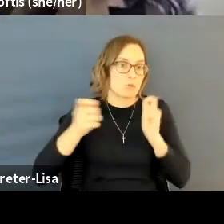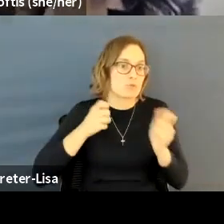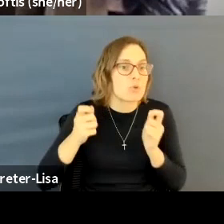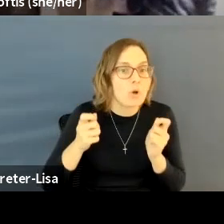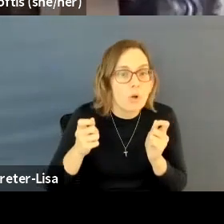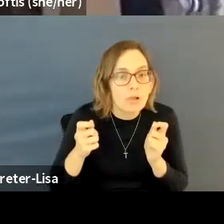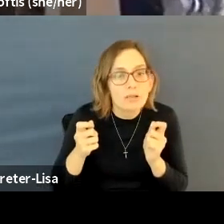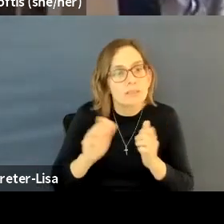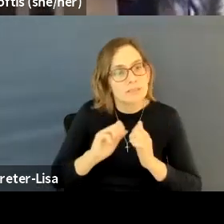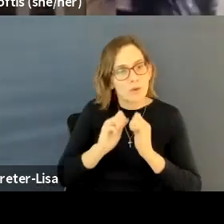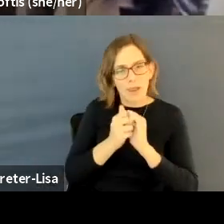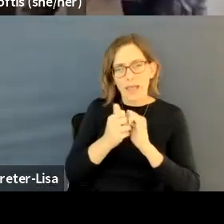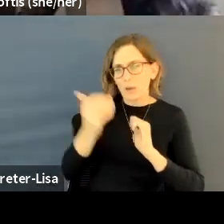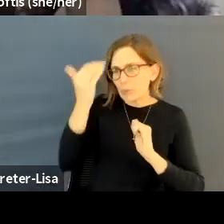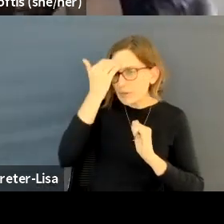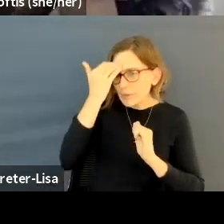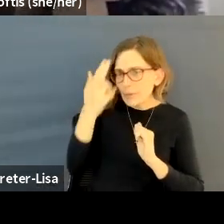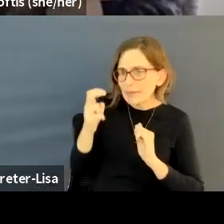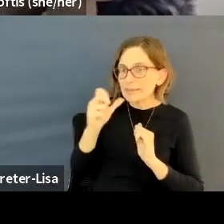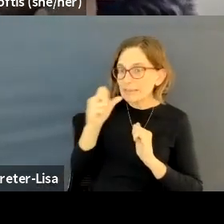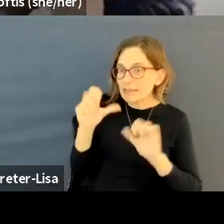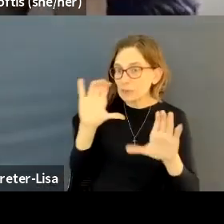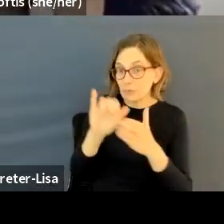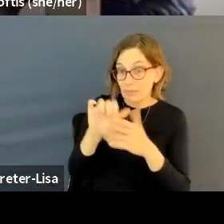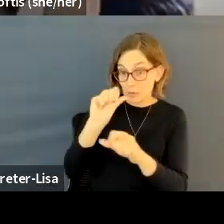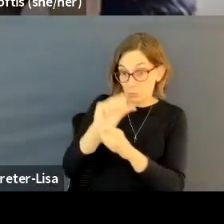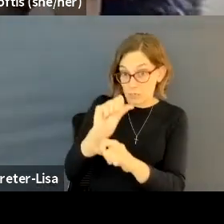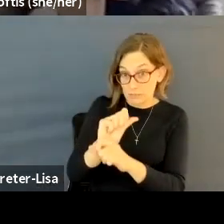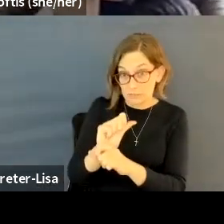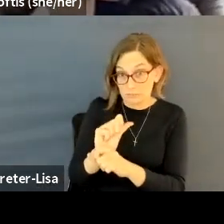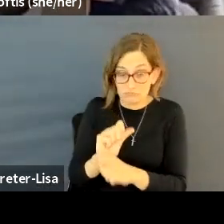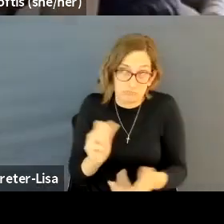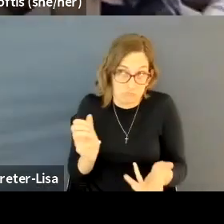do we know that he hasn't done the service work? Oh, I mean.